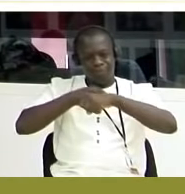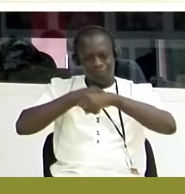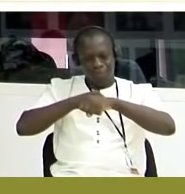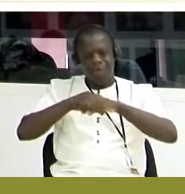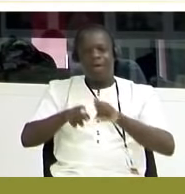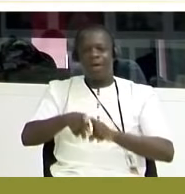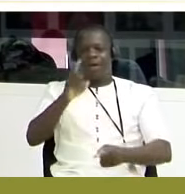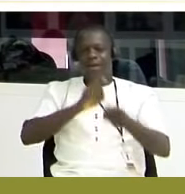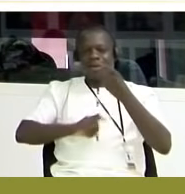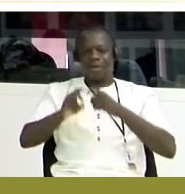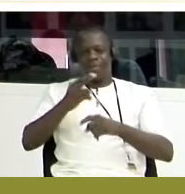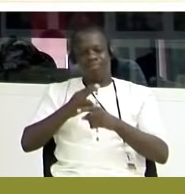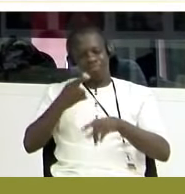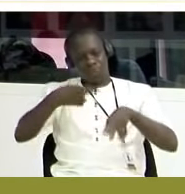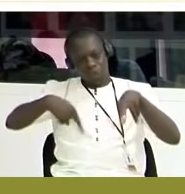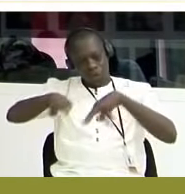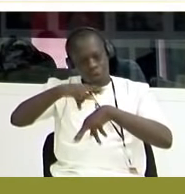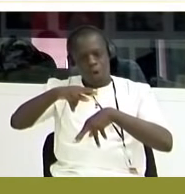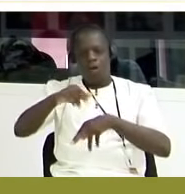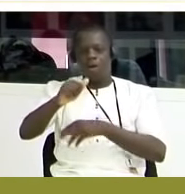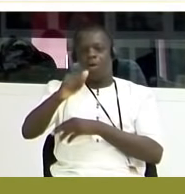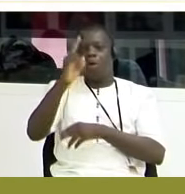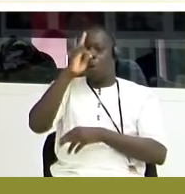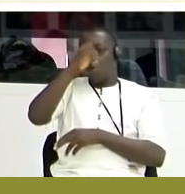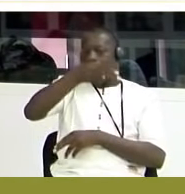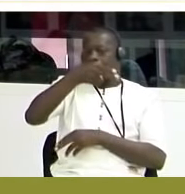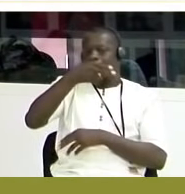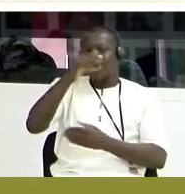and returned back home to Banjul,